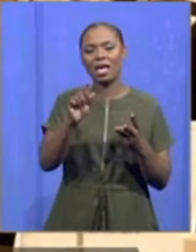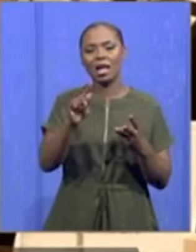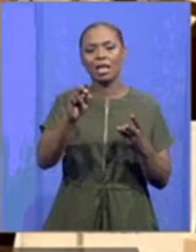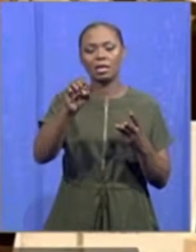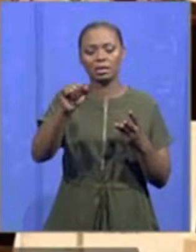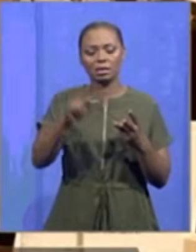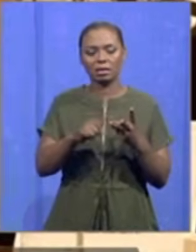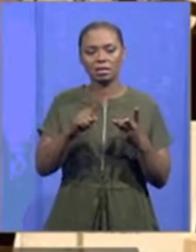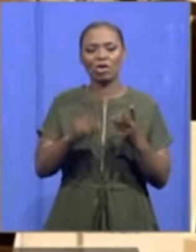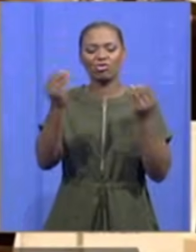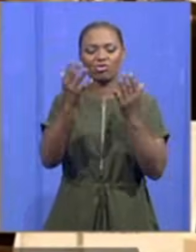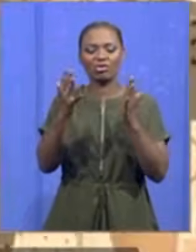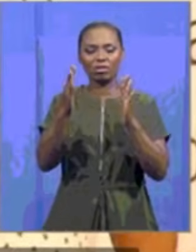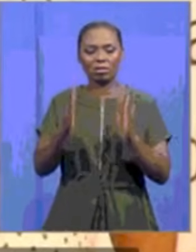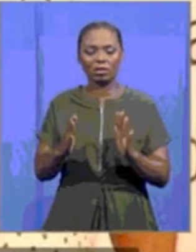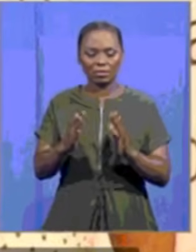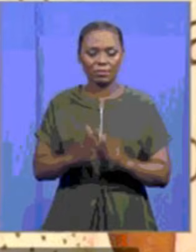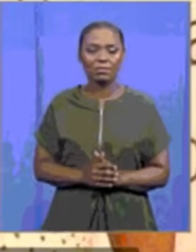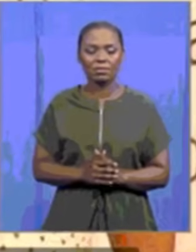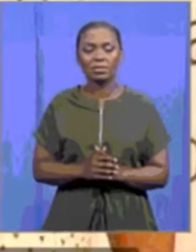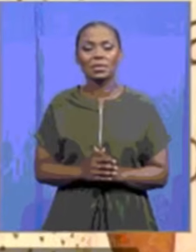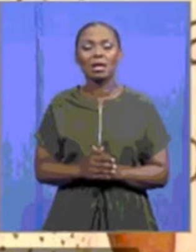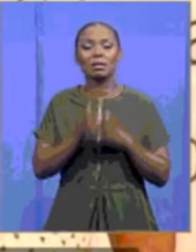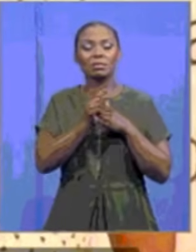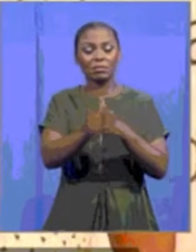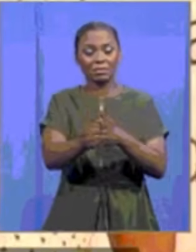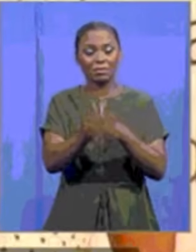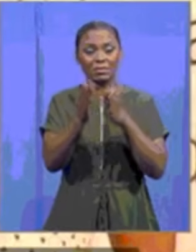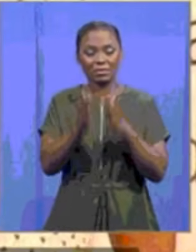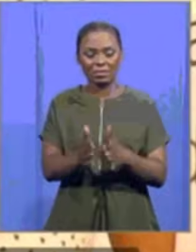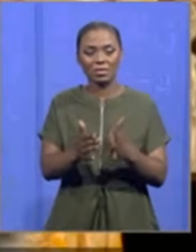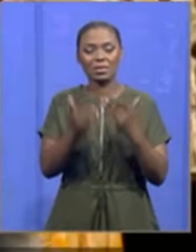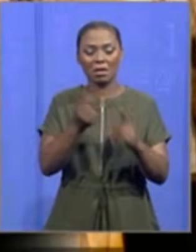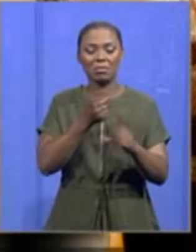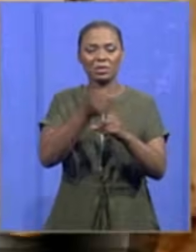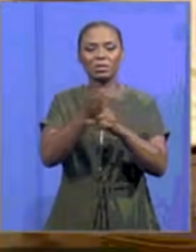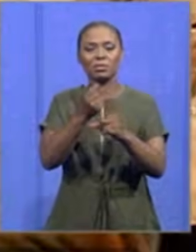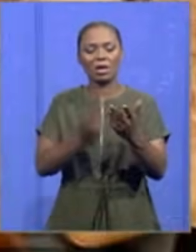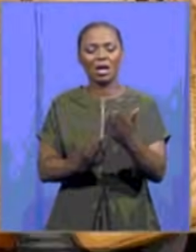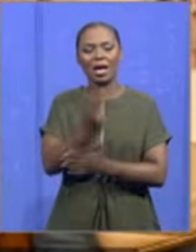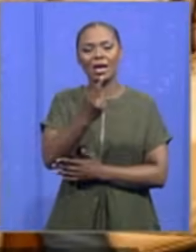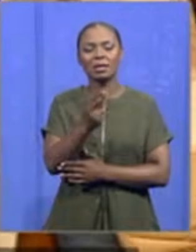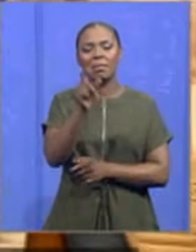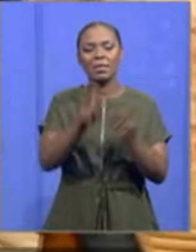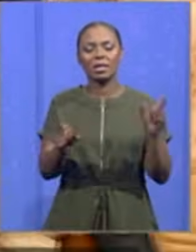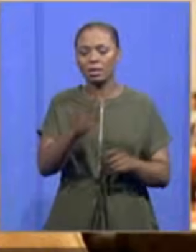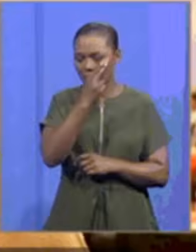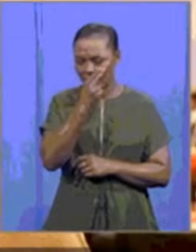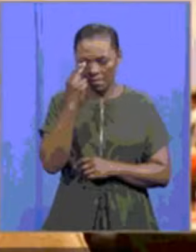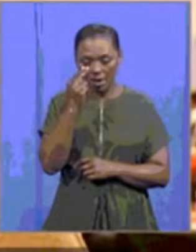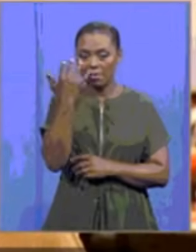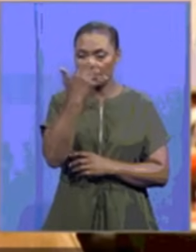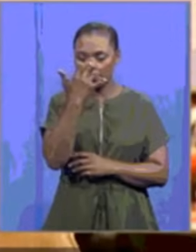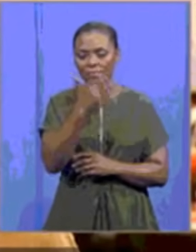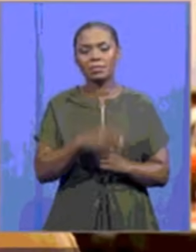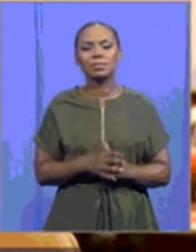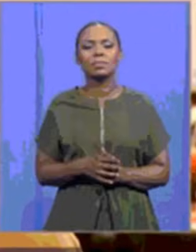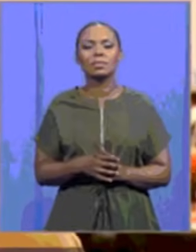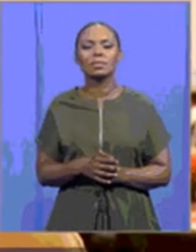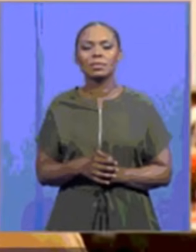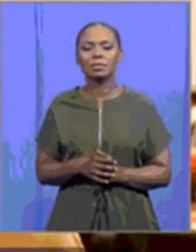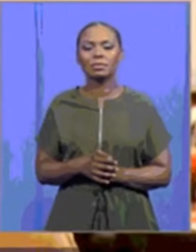ka ramatlotlo ntle le phenkgišano. Boetapele bo lebane le morero wa go lwela ditokelo tša batho ba ba phelago ka bofofu. Maikarabelo a